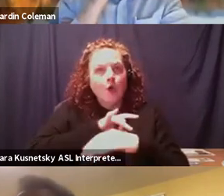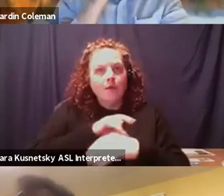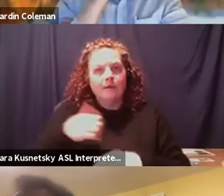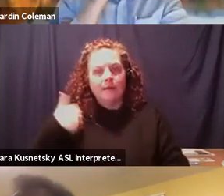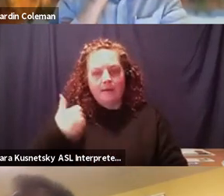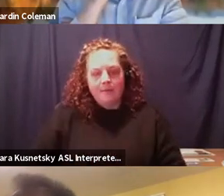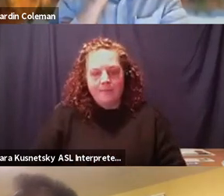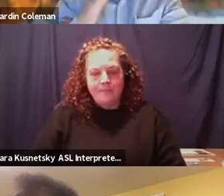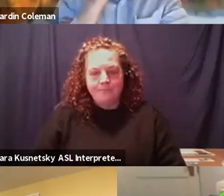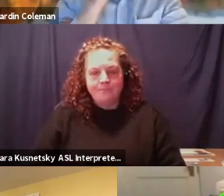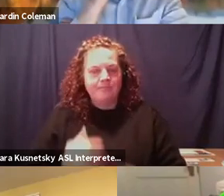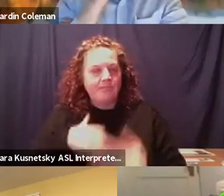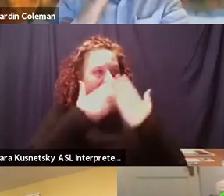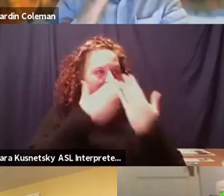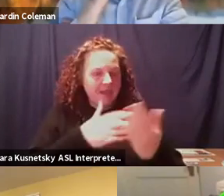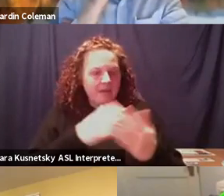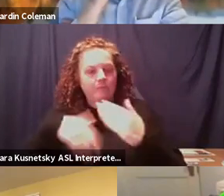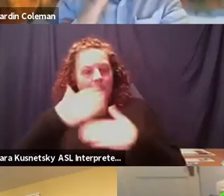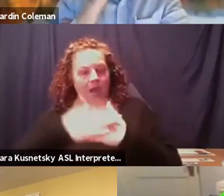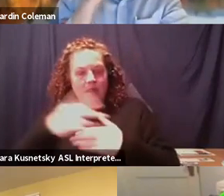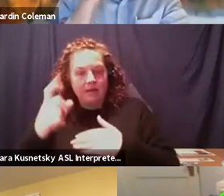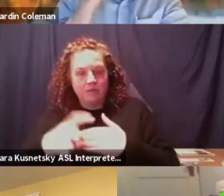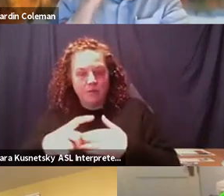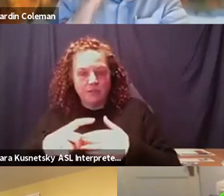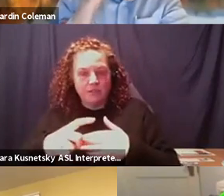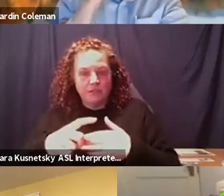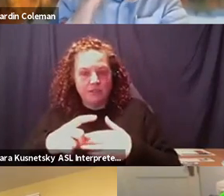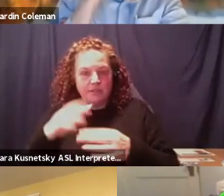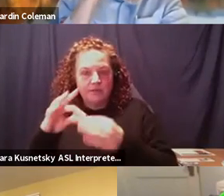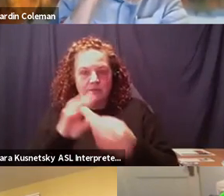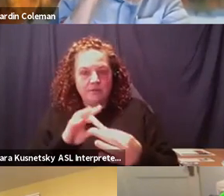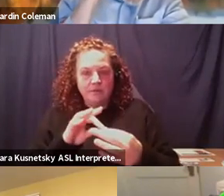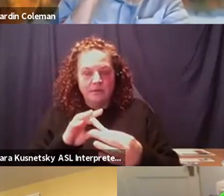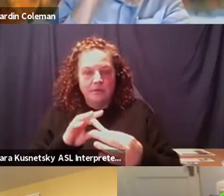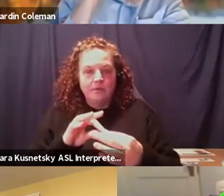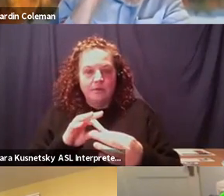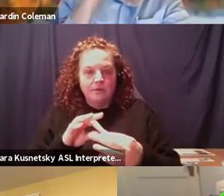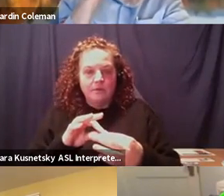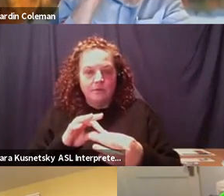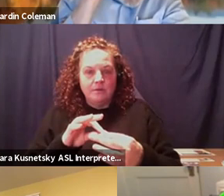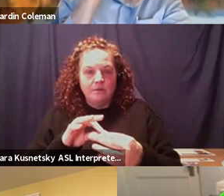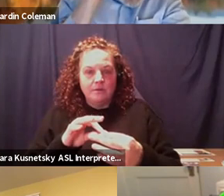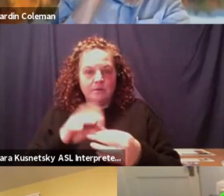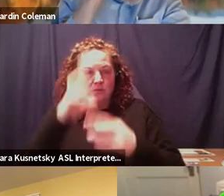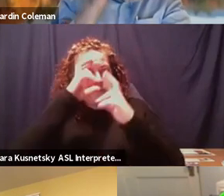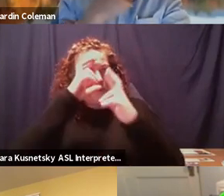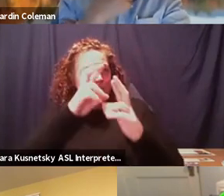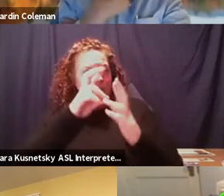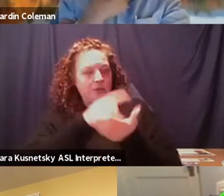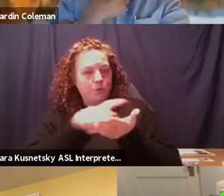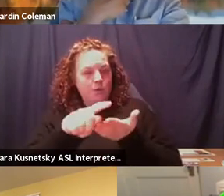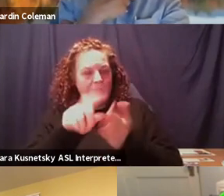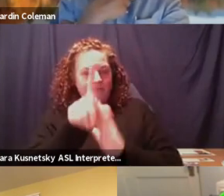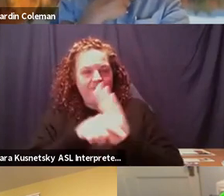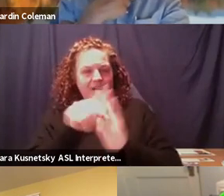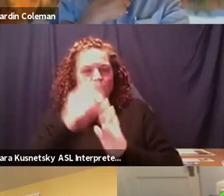Thank you. My next question is just a quickie. It's with respect to those wonderful Respect Week videos. I know they're available